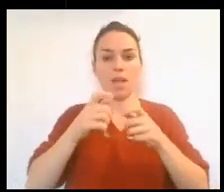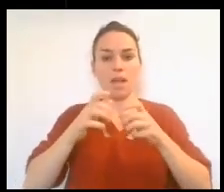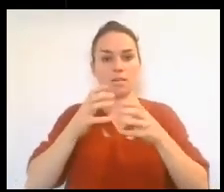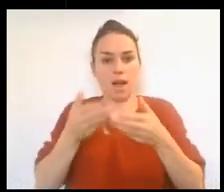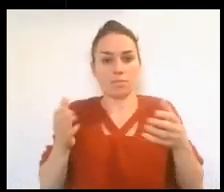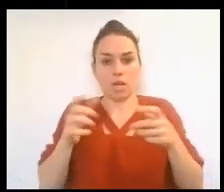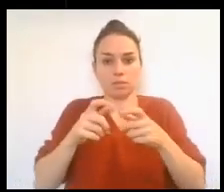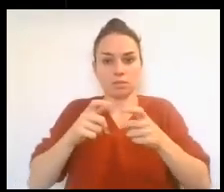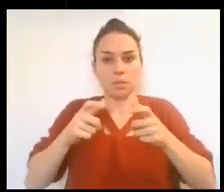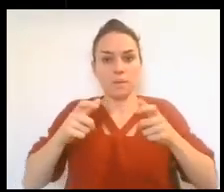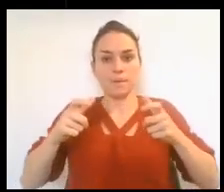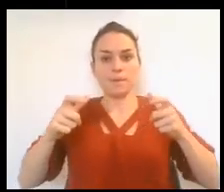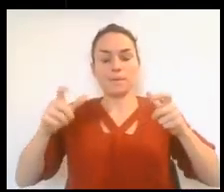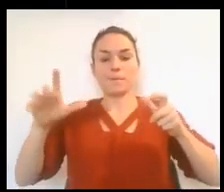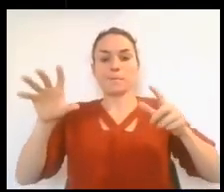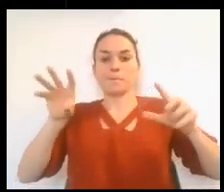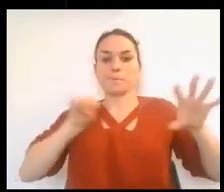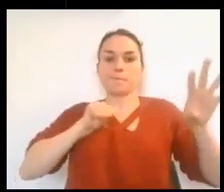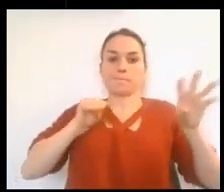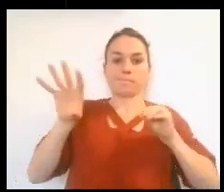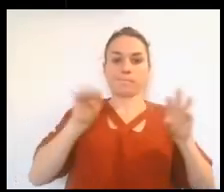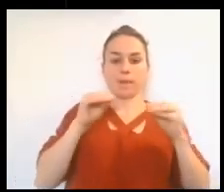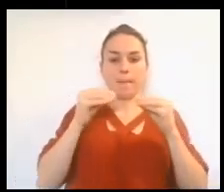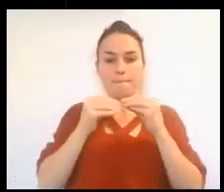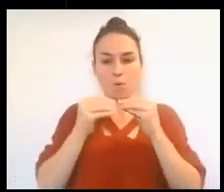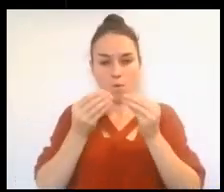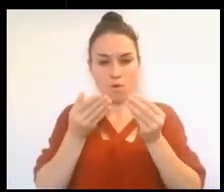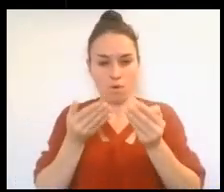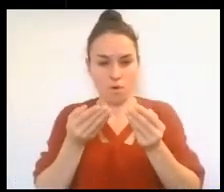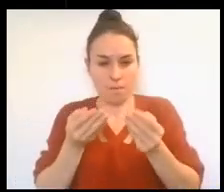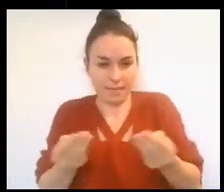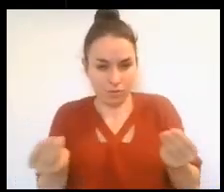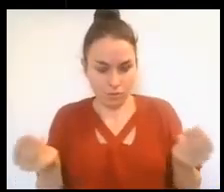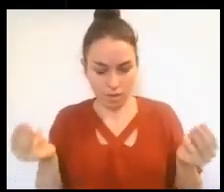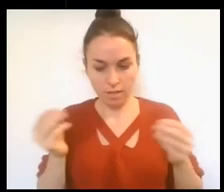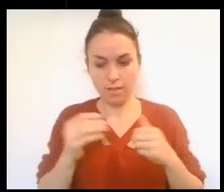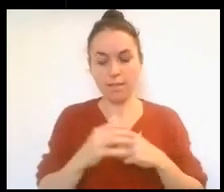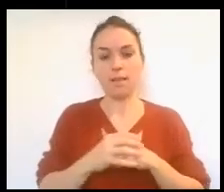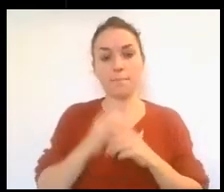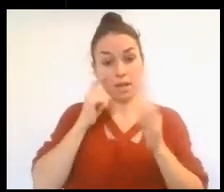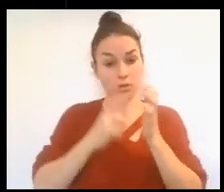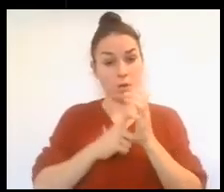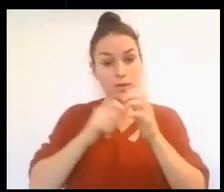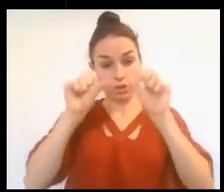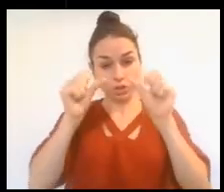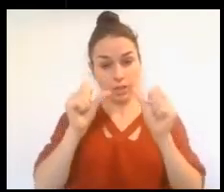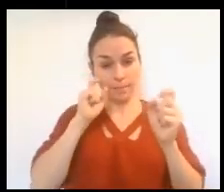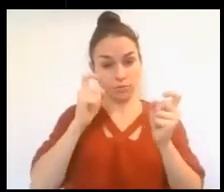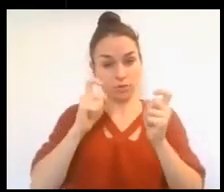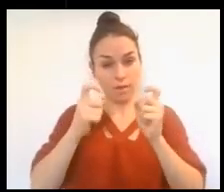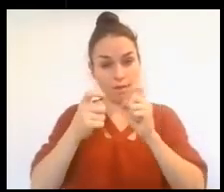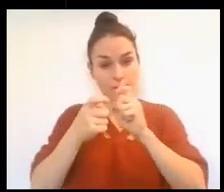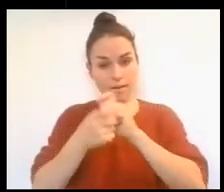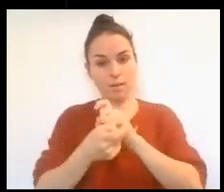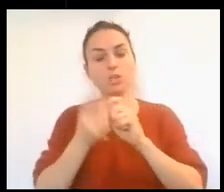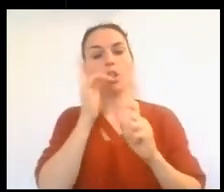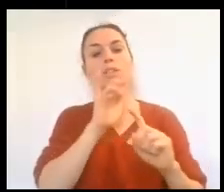accreting material, and notice what the shape looks like. Looks like a spiral